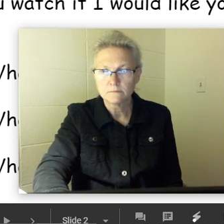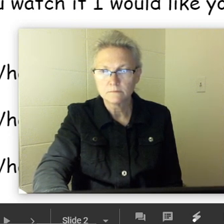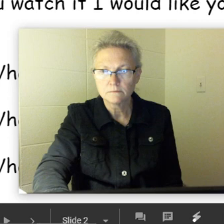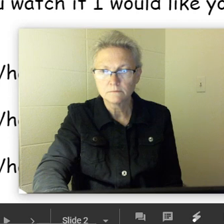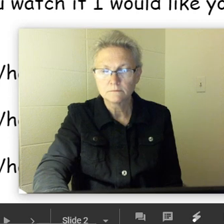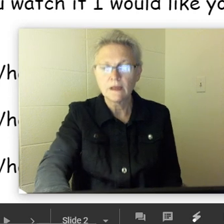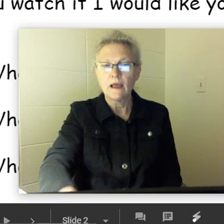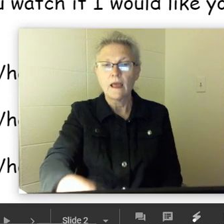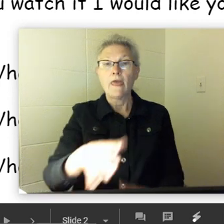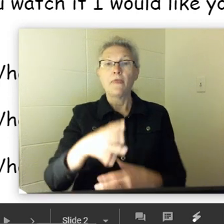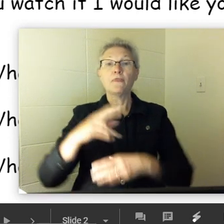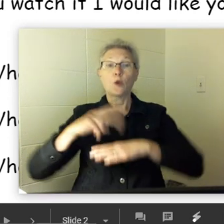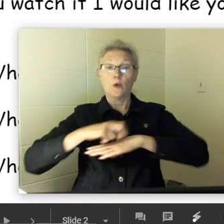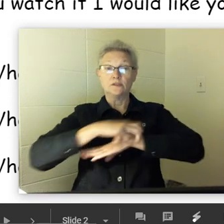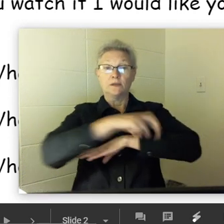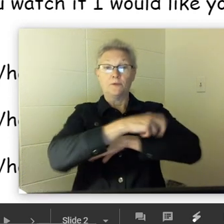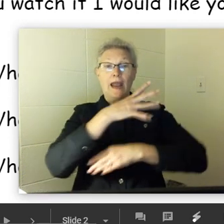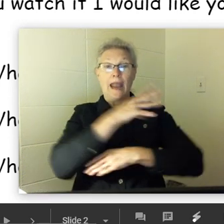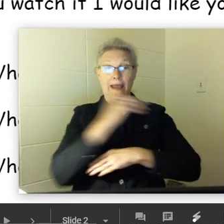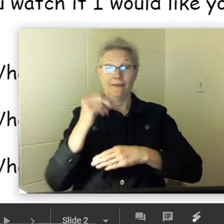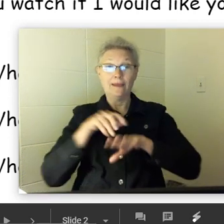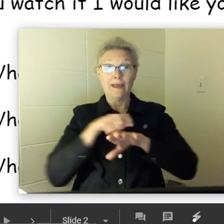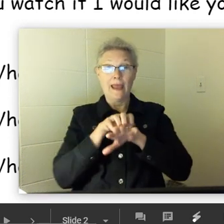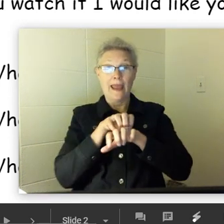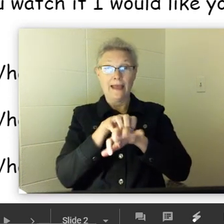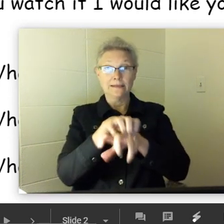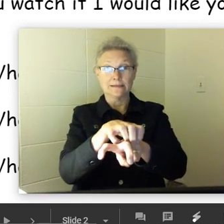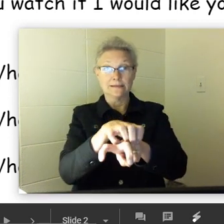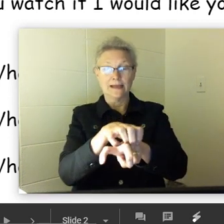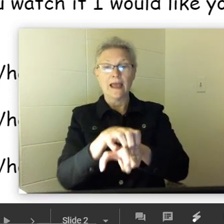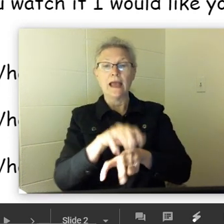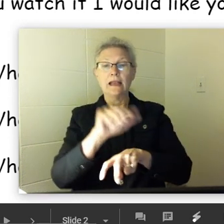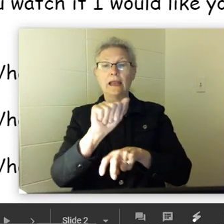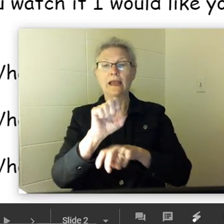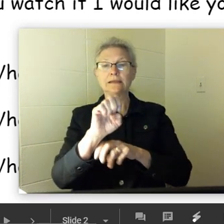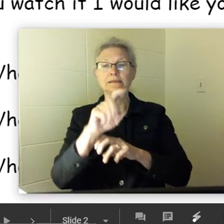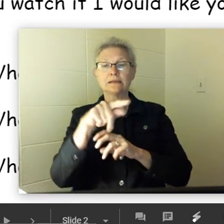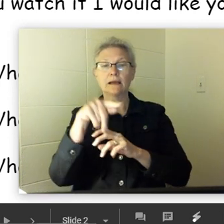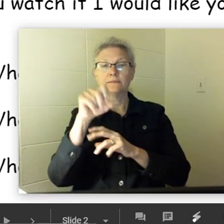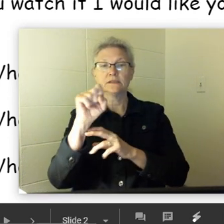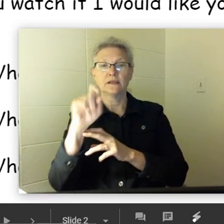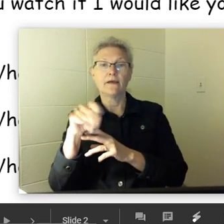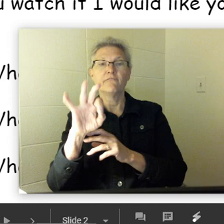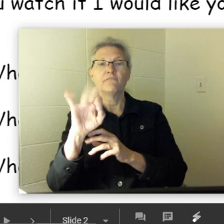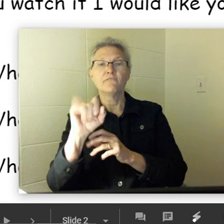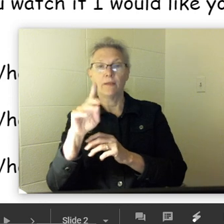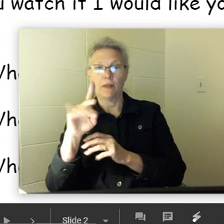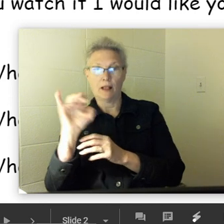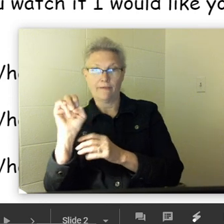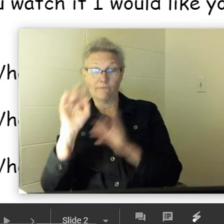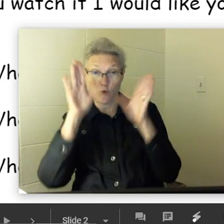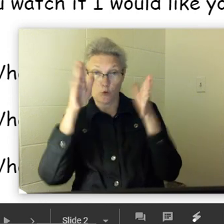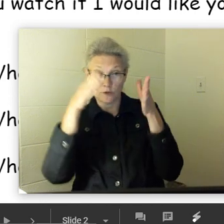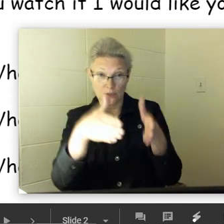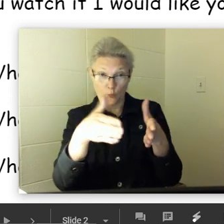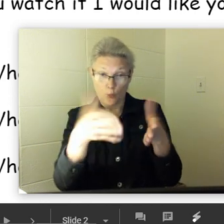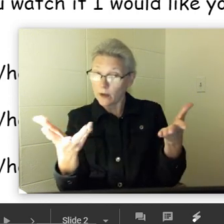The Grasshopper and the Ants, an Aesop's fable with a focus on